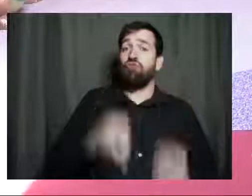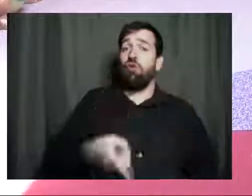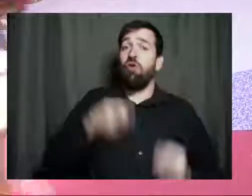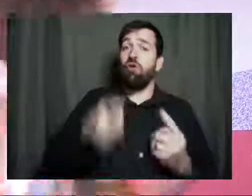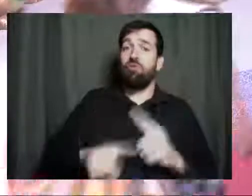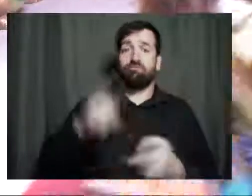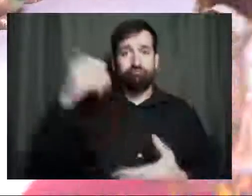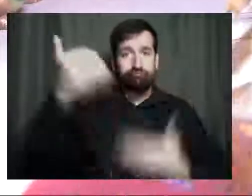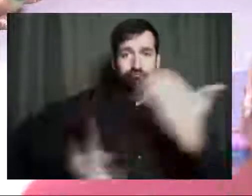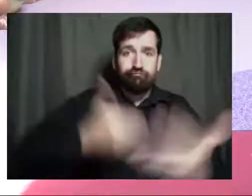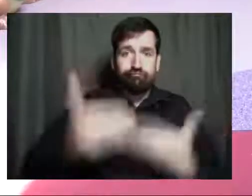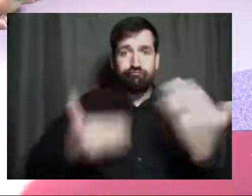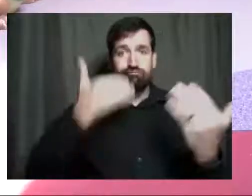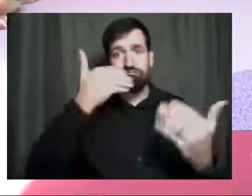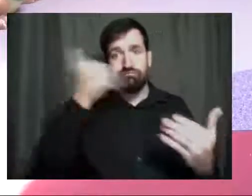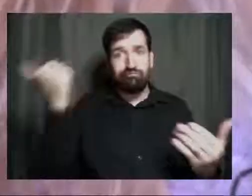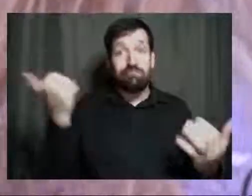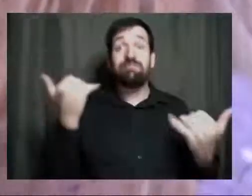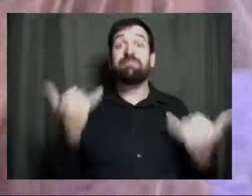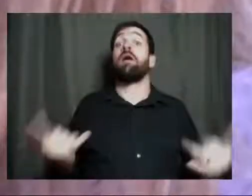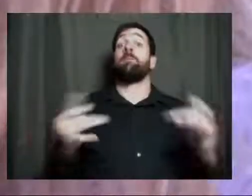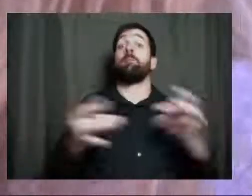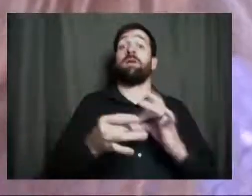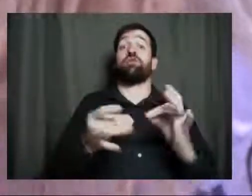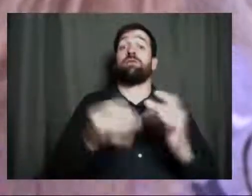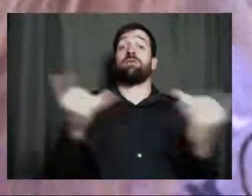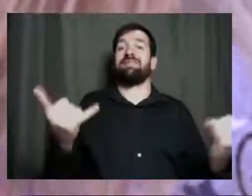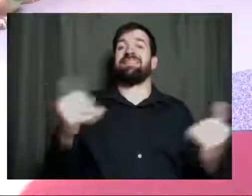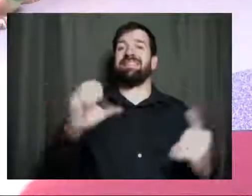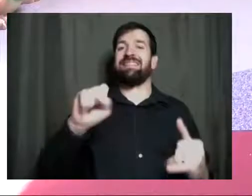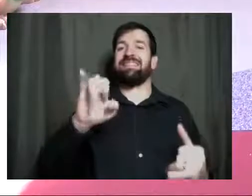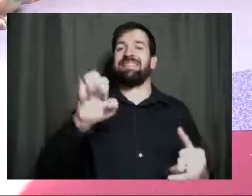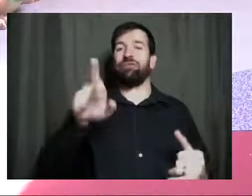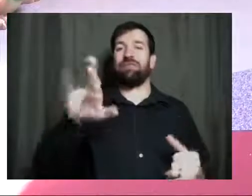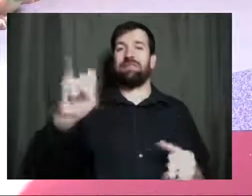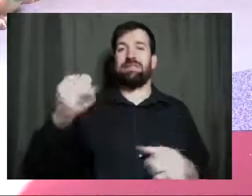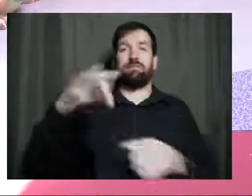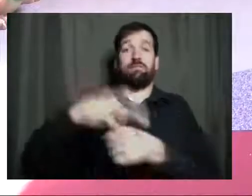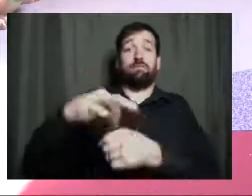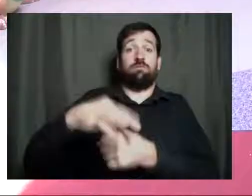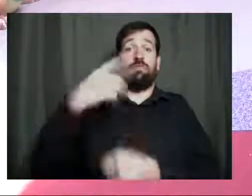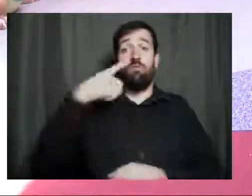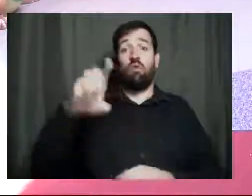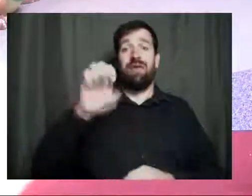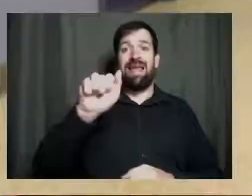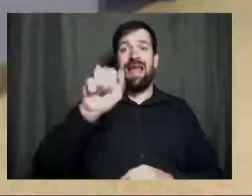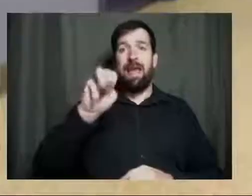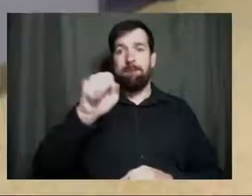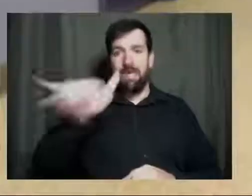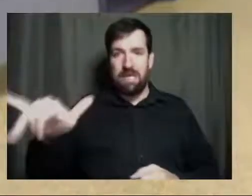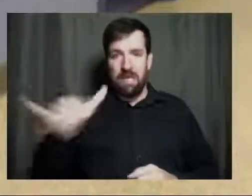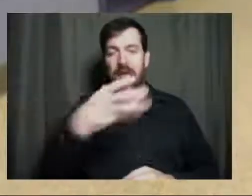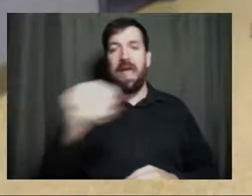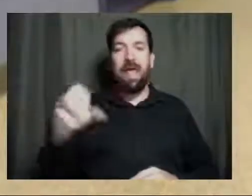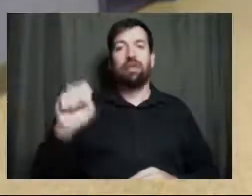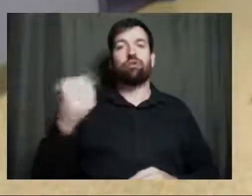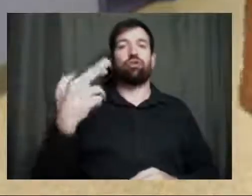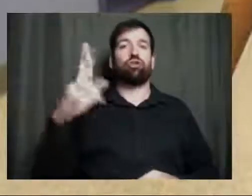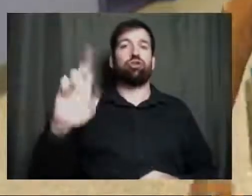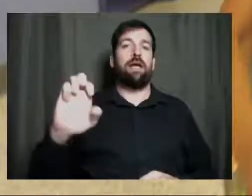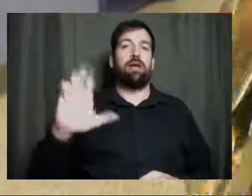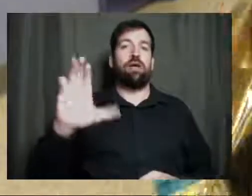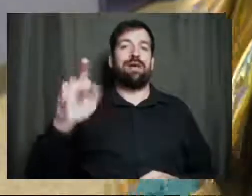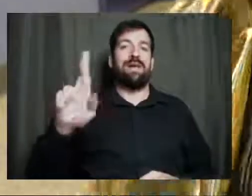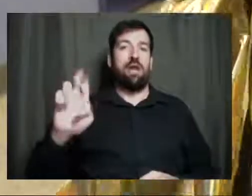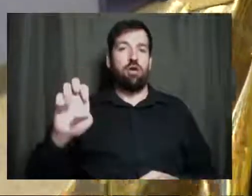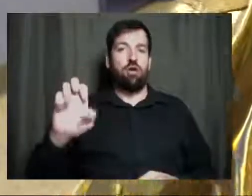of that, we just wanted to mention that this series has been nominated for an Emmy Award and the National Share Care Award. I am especially proud. I have to say,